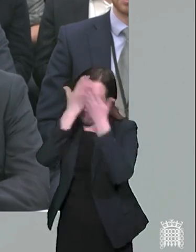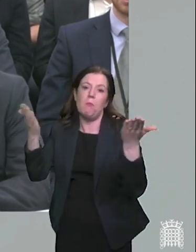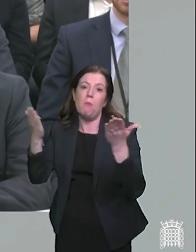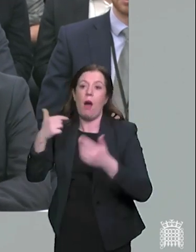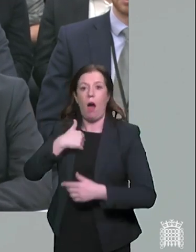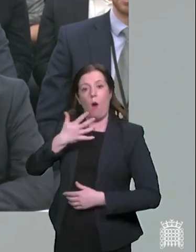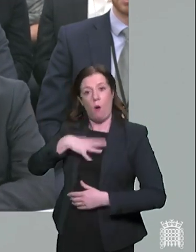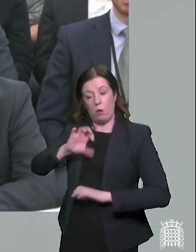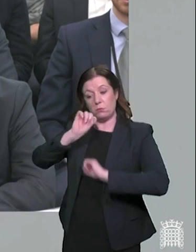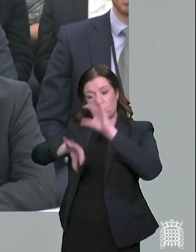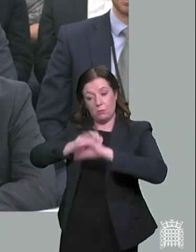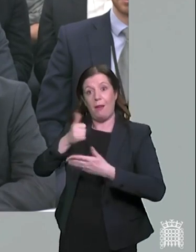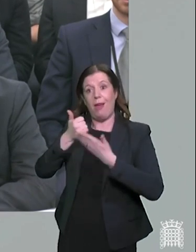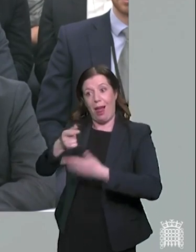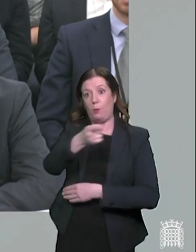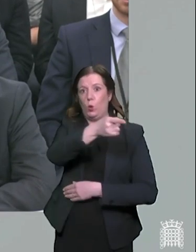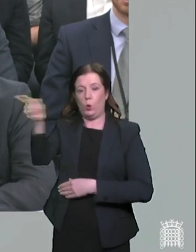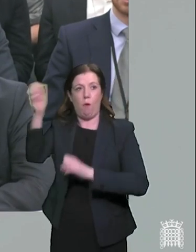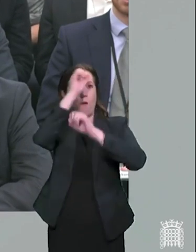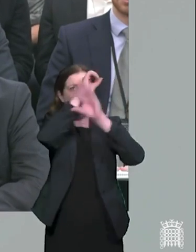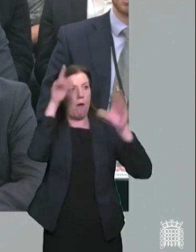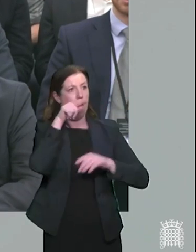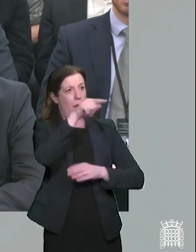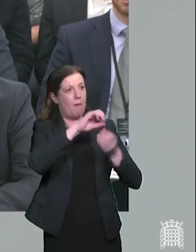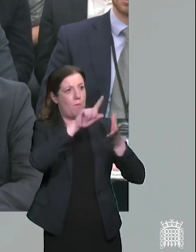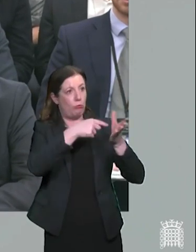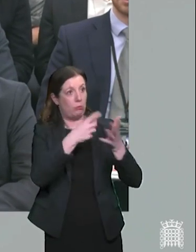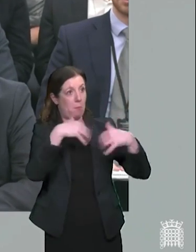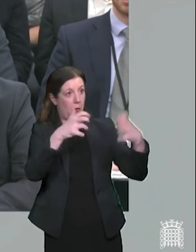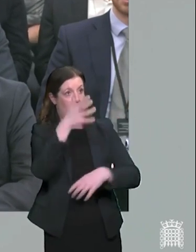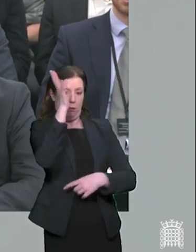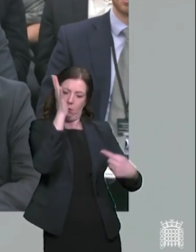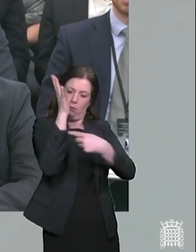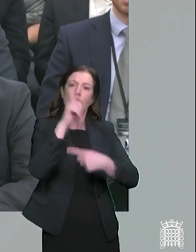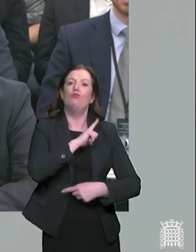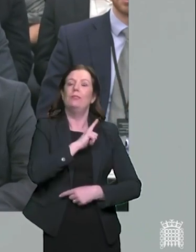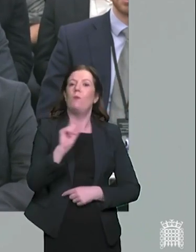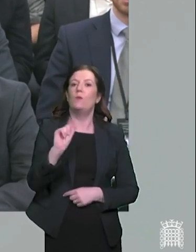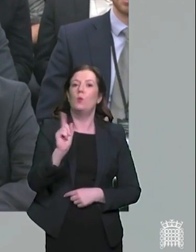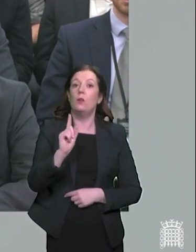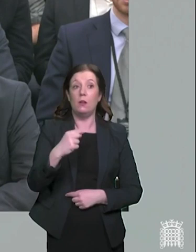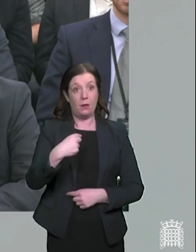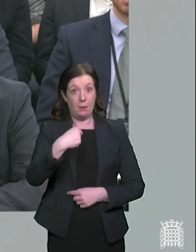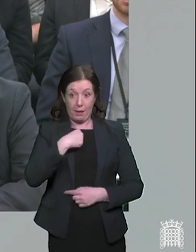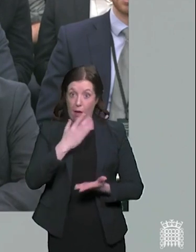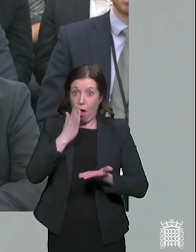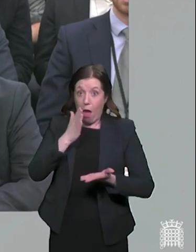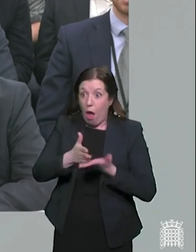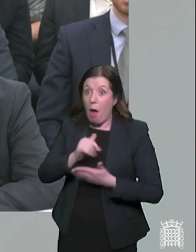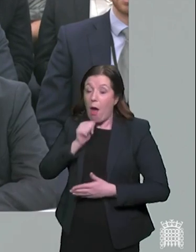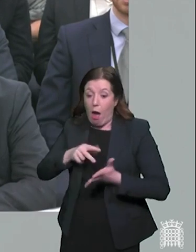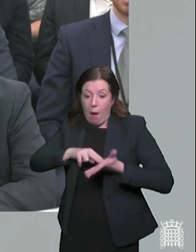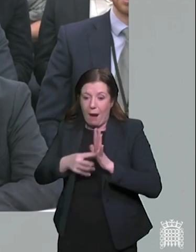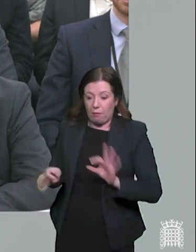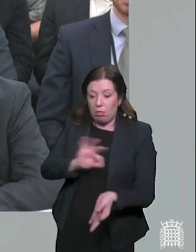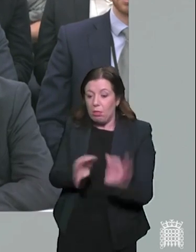you, to understand why I said what I said to Parliament and whether I deliberately set out to deceive. And